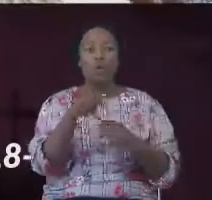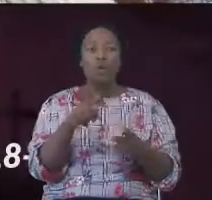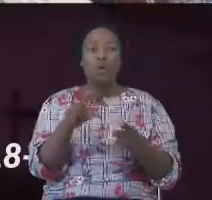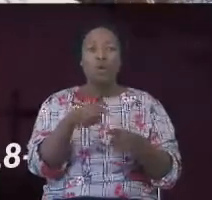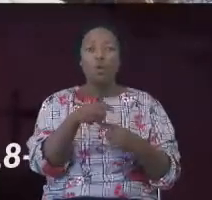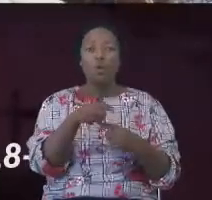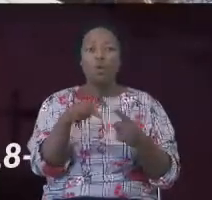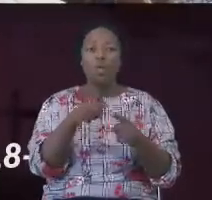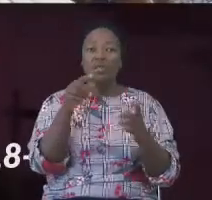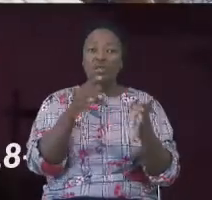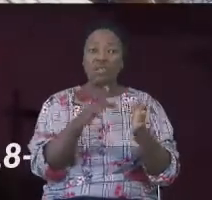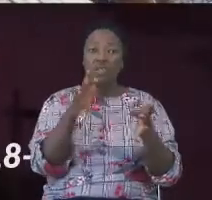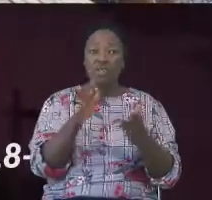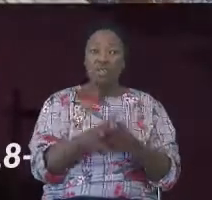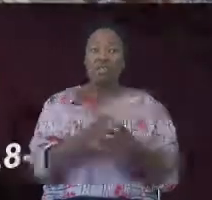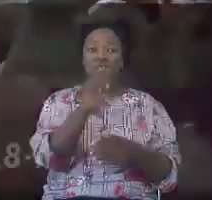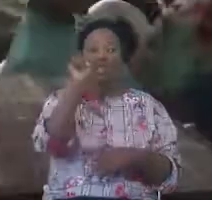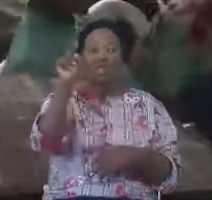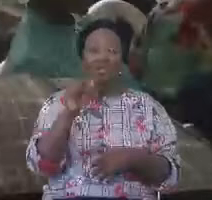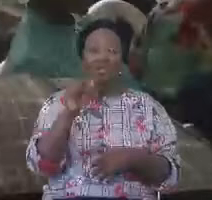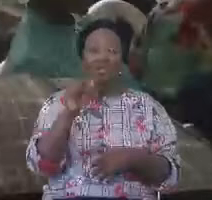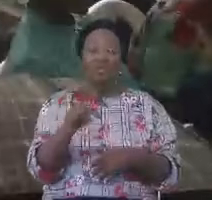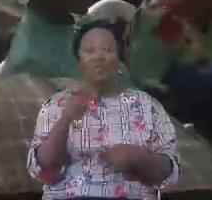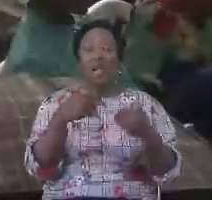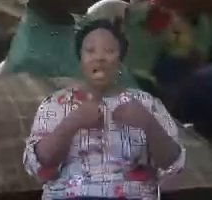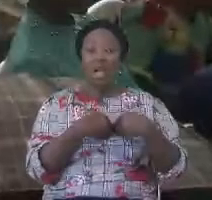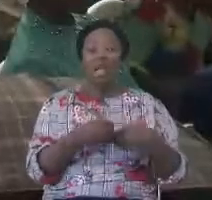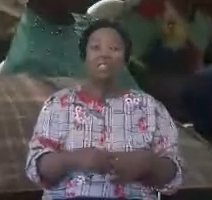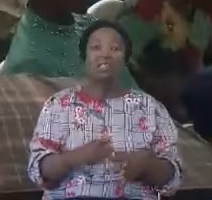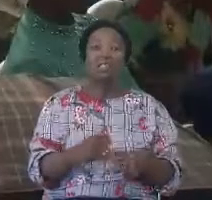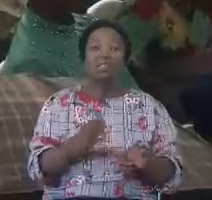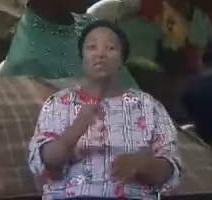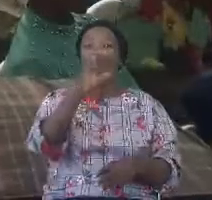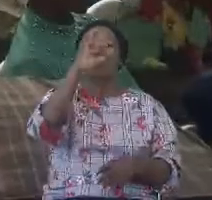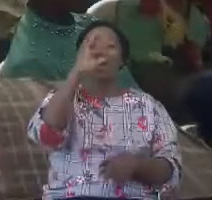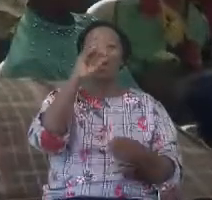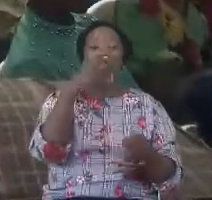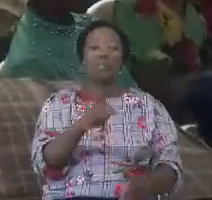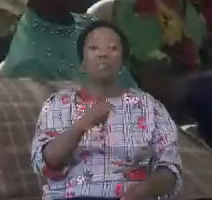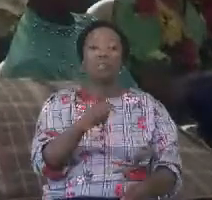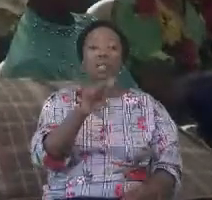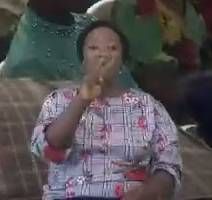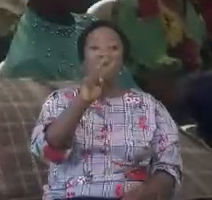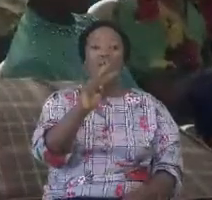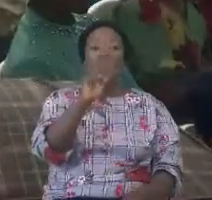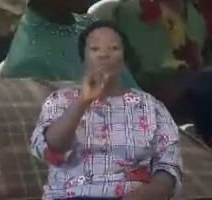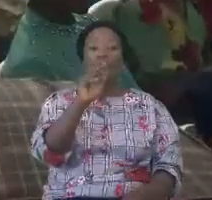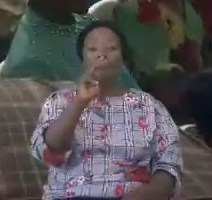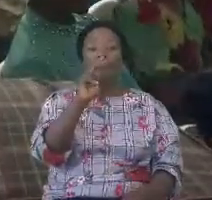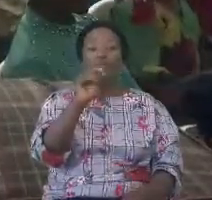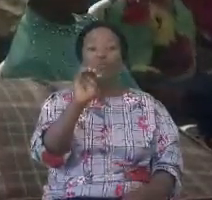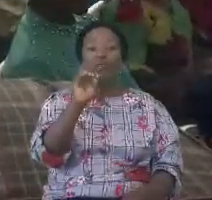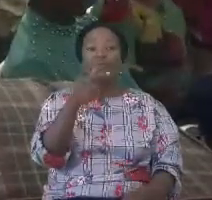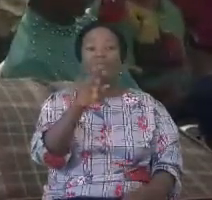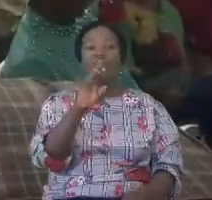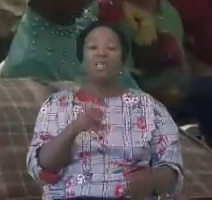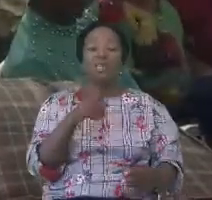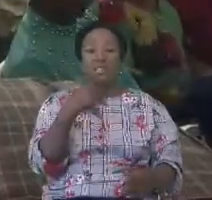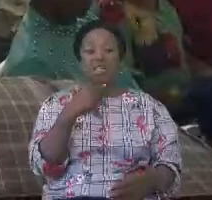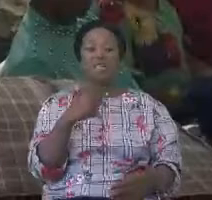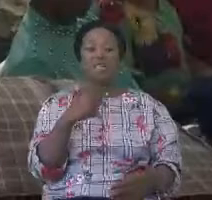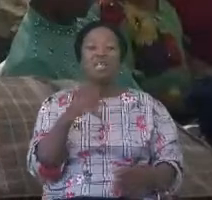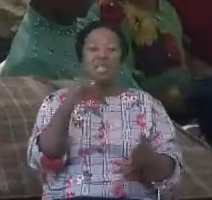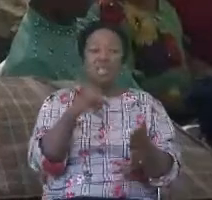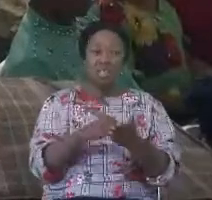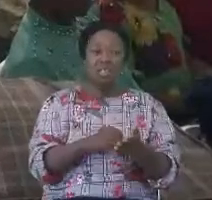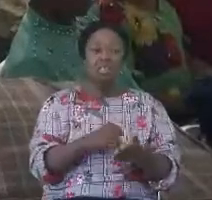as you look at that look at what it says when jesus therefore had received the finger